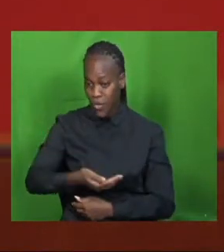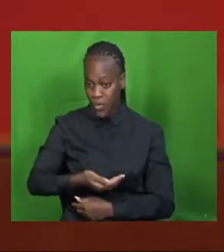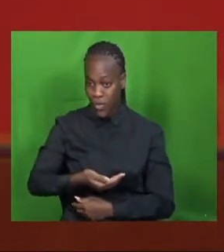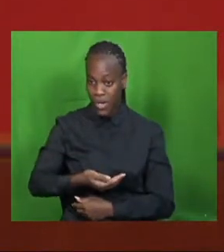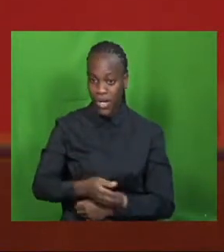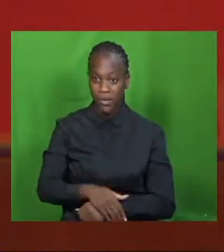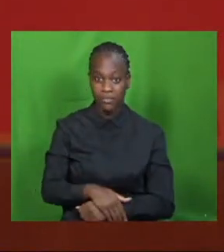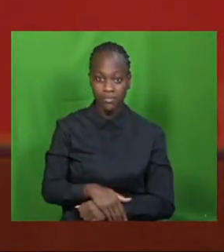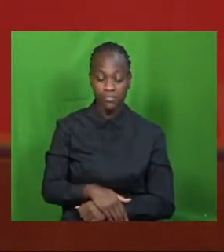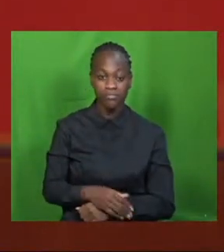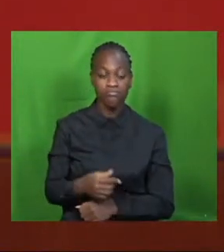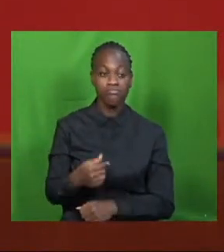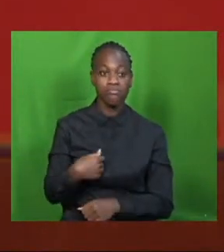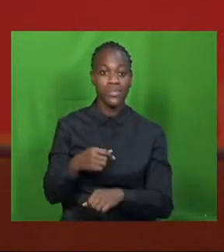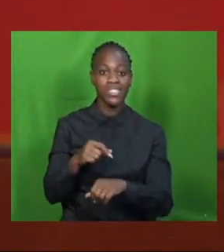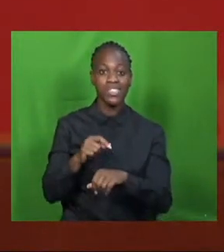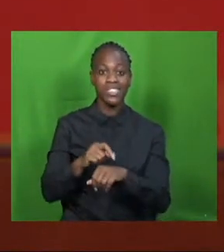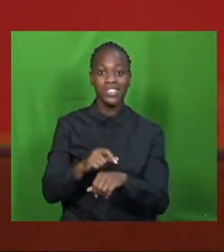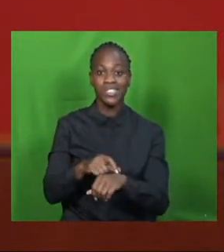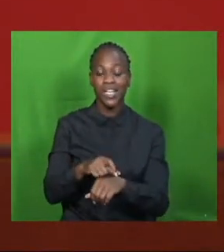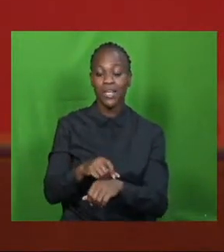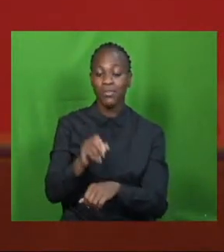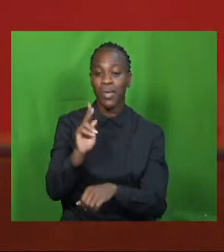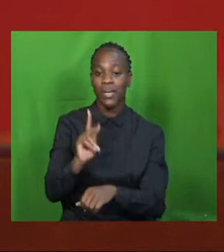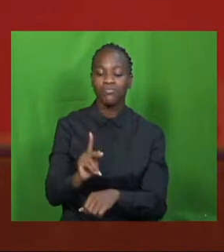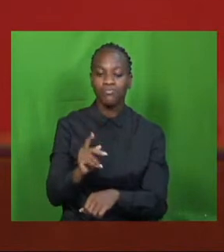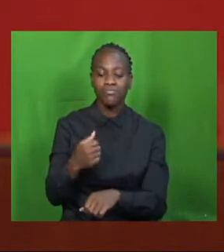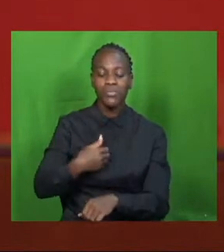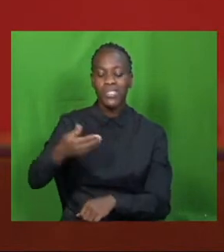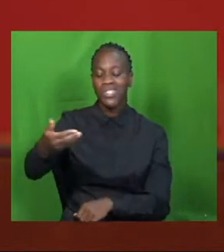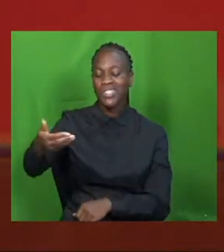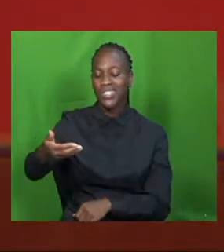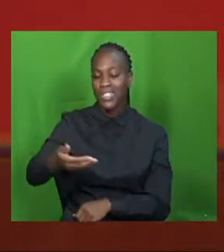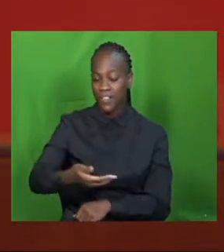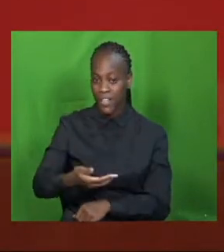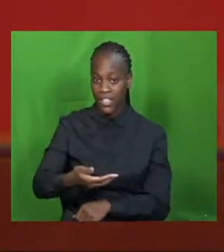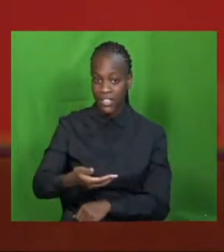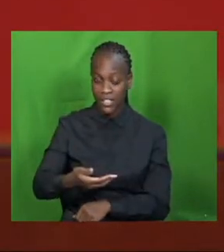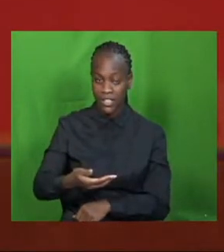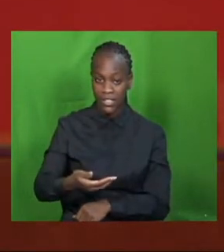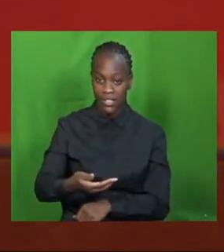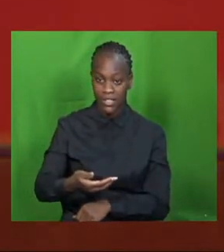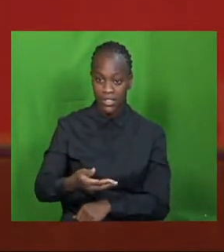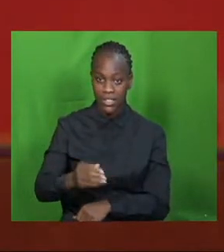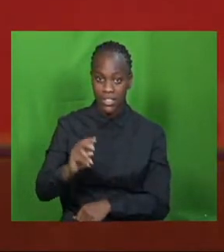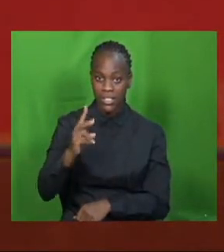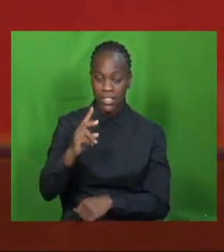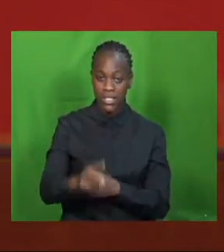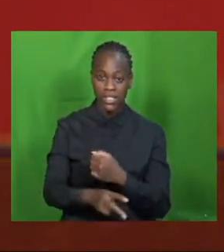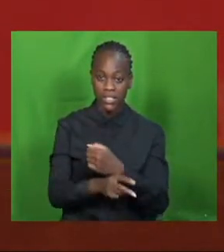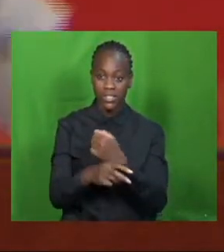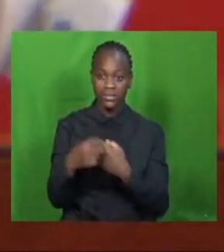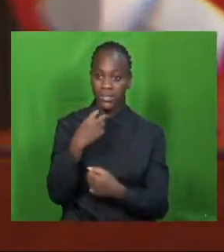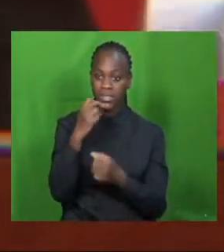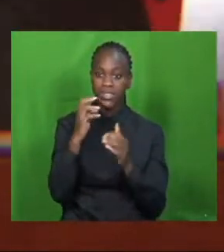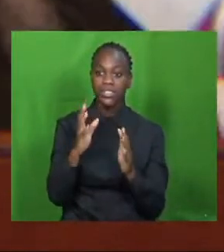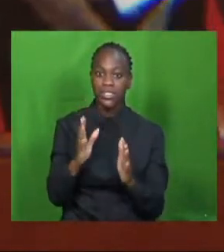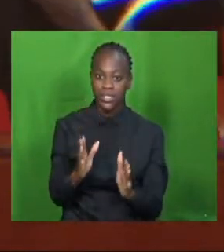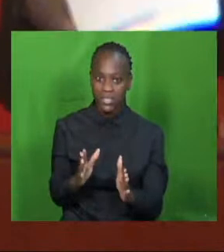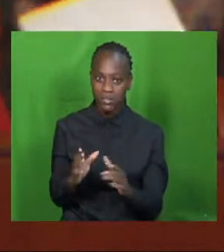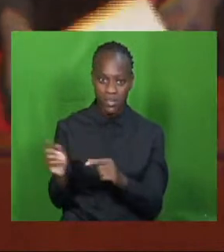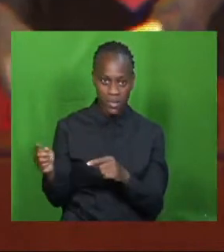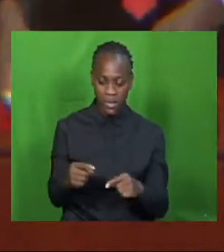Speaker, he demonstrates strength. He demonstrates strength in some areas, and especially in